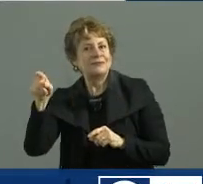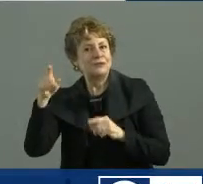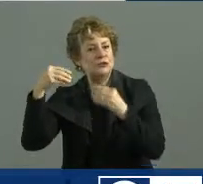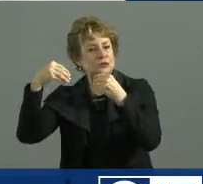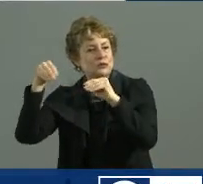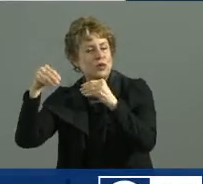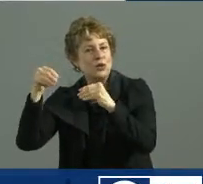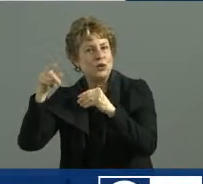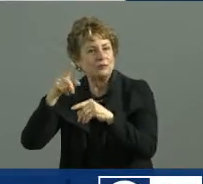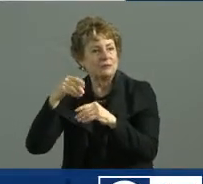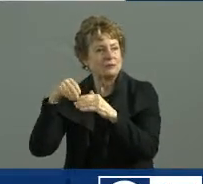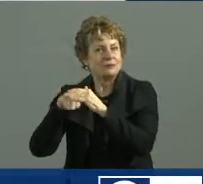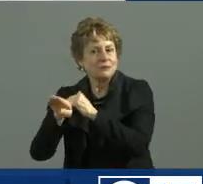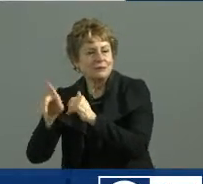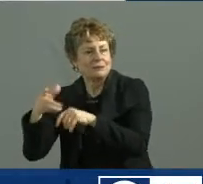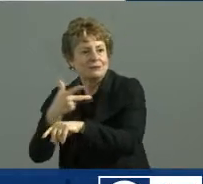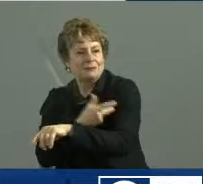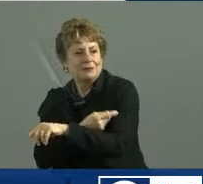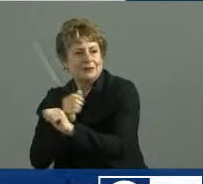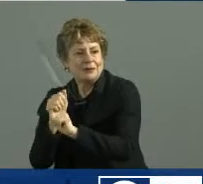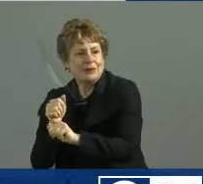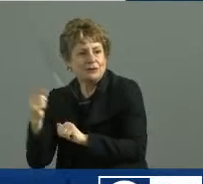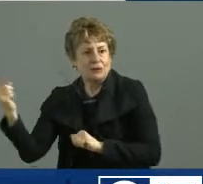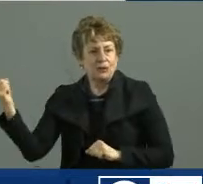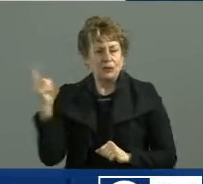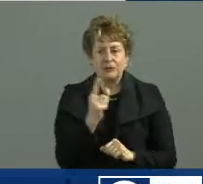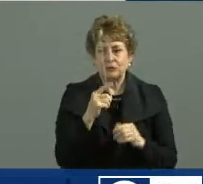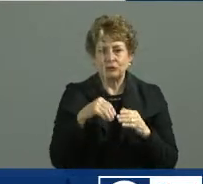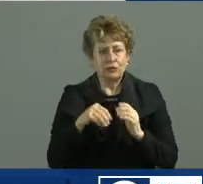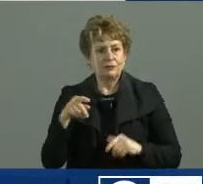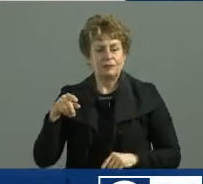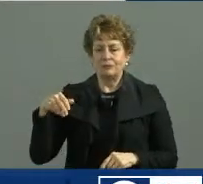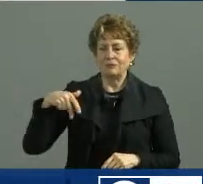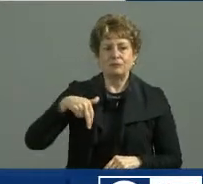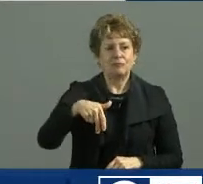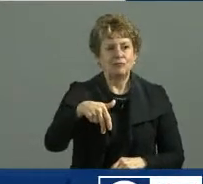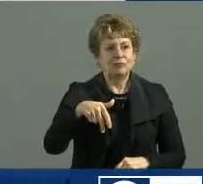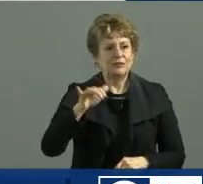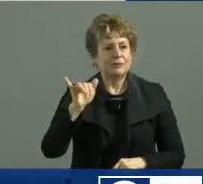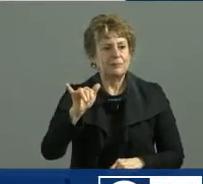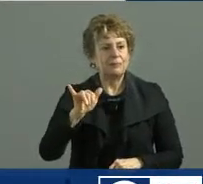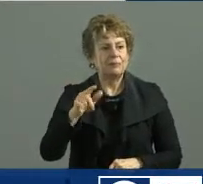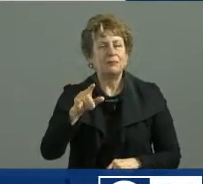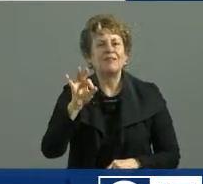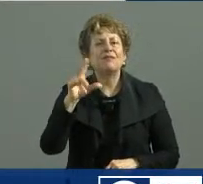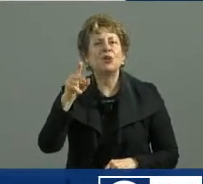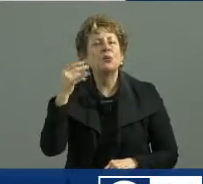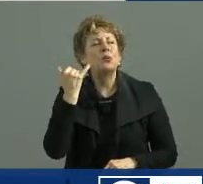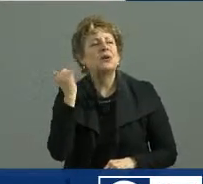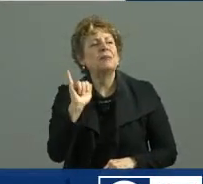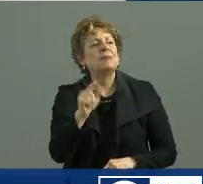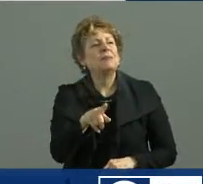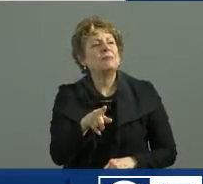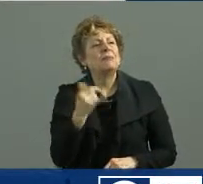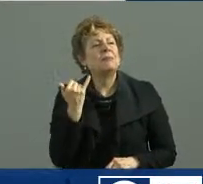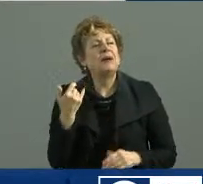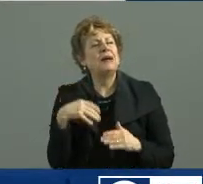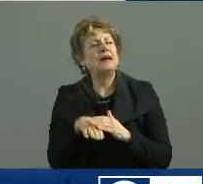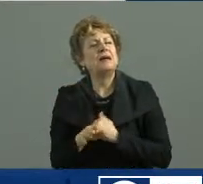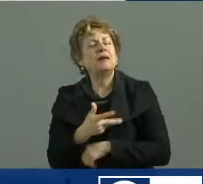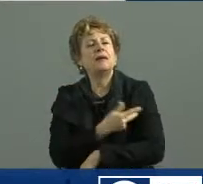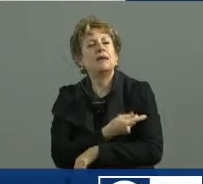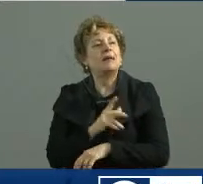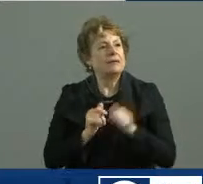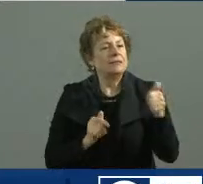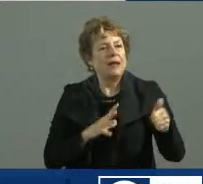so that individuals can go get vaccinated just like they do with the flu. We're working with our local health departments to increase